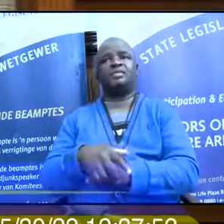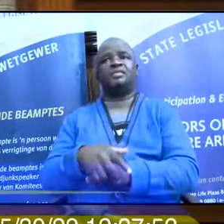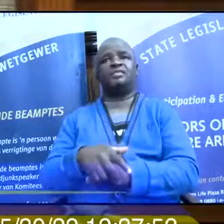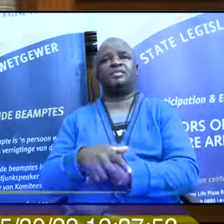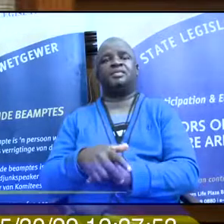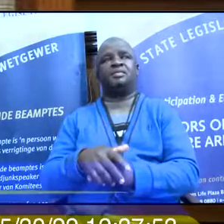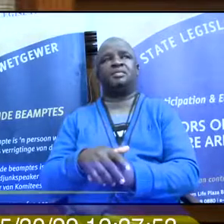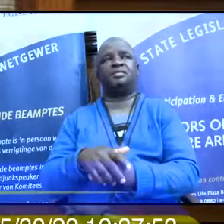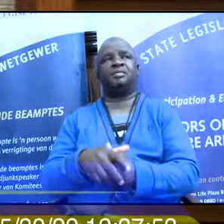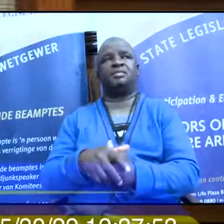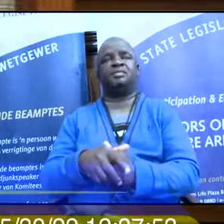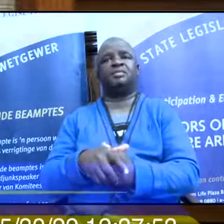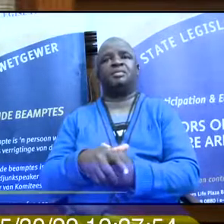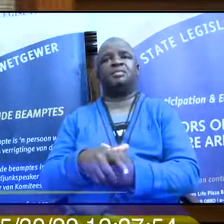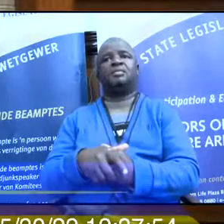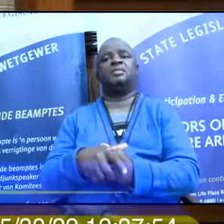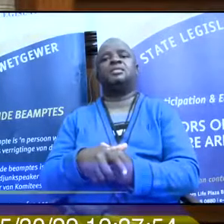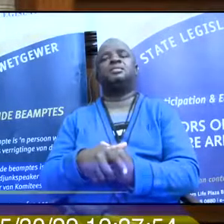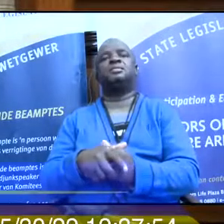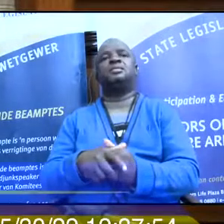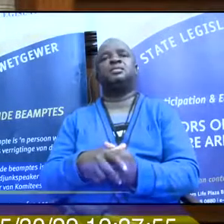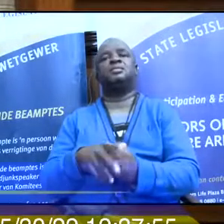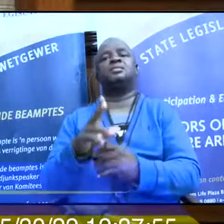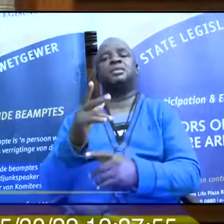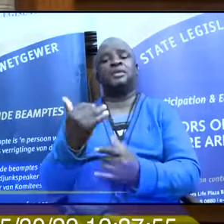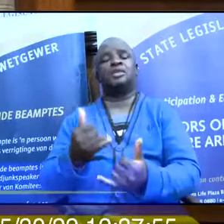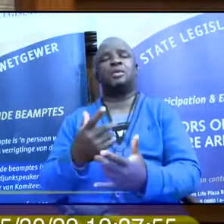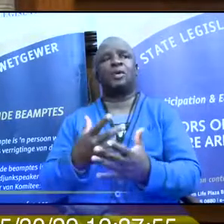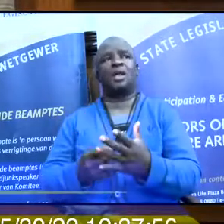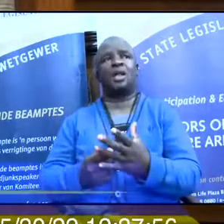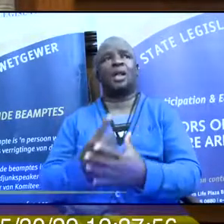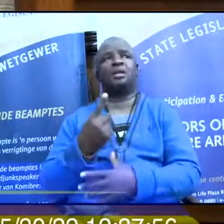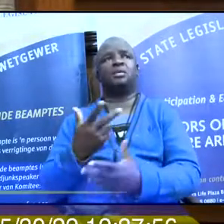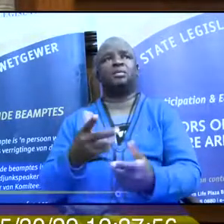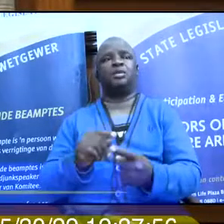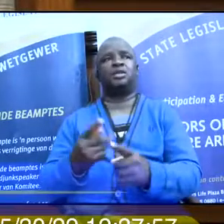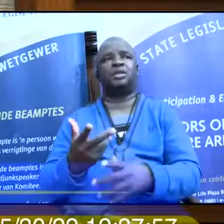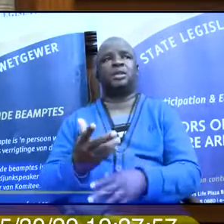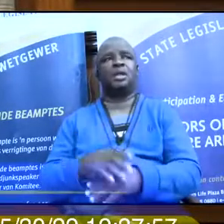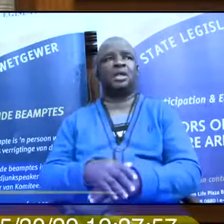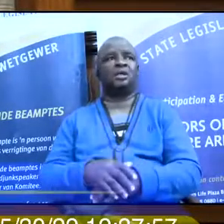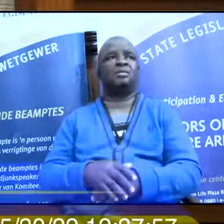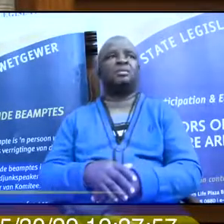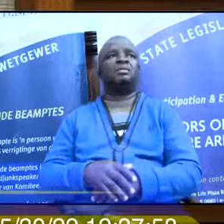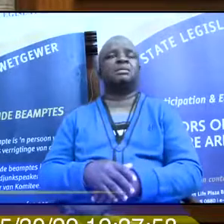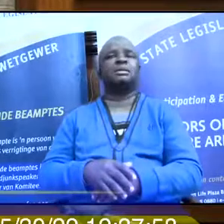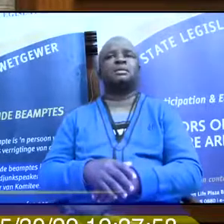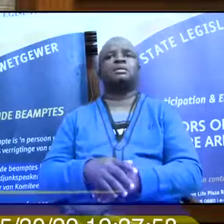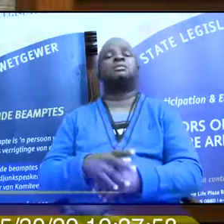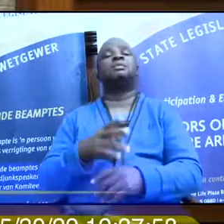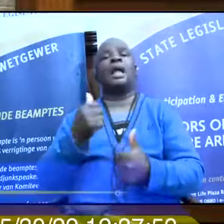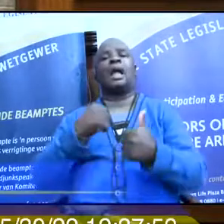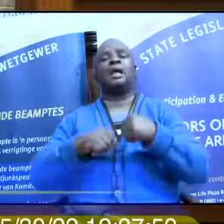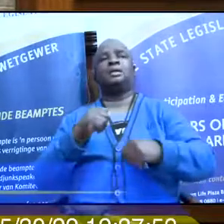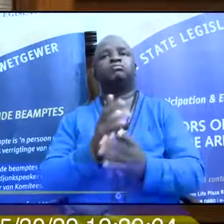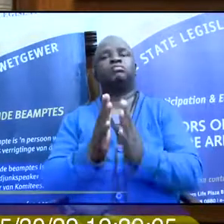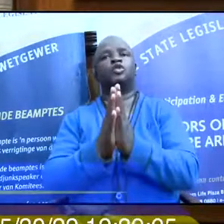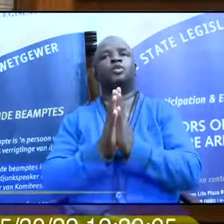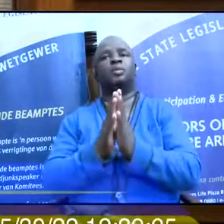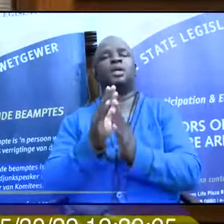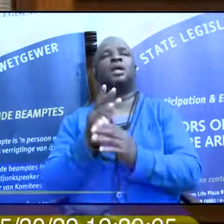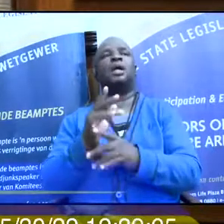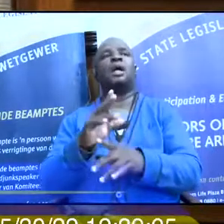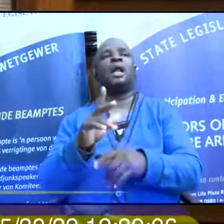departments but one other critical issue that we want to raise it is around the issue of this acting position that takes forever